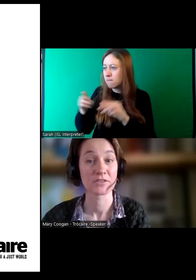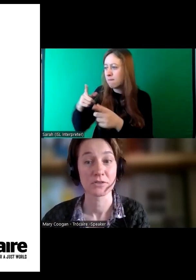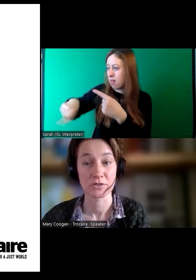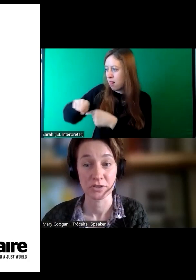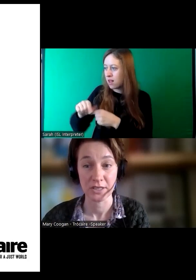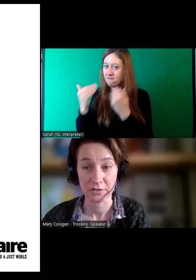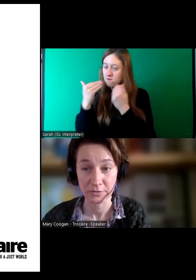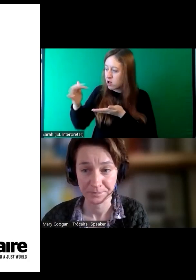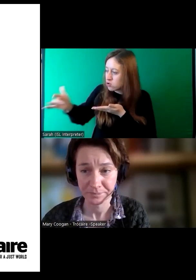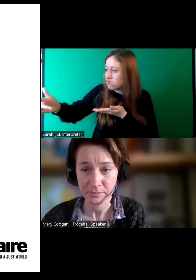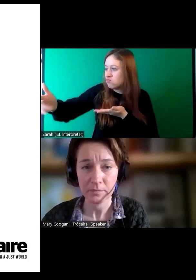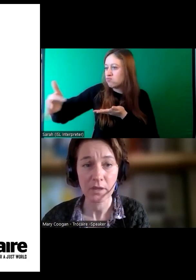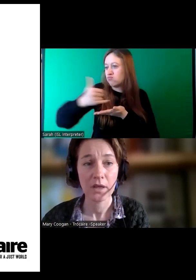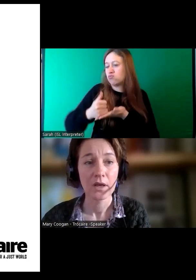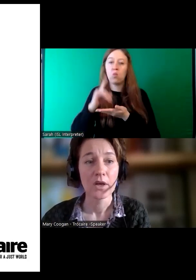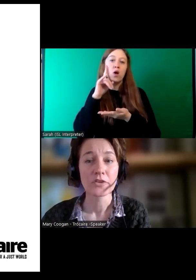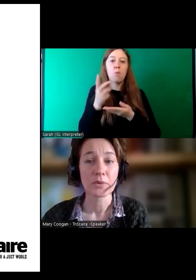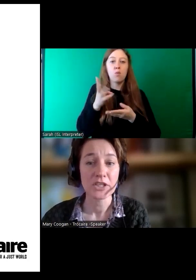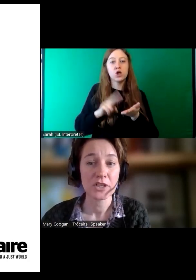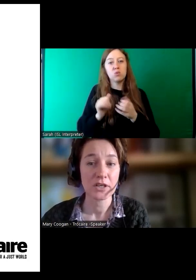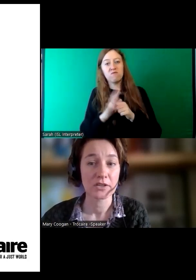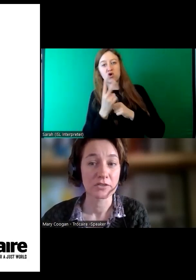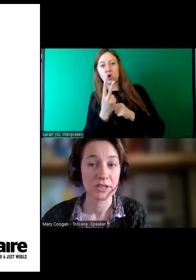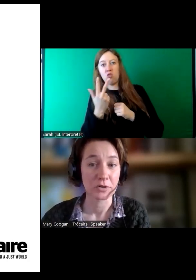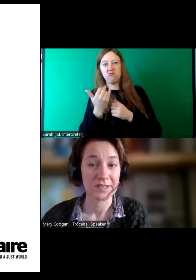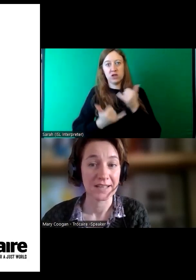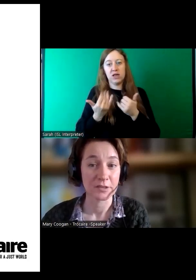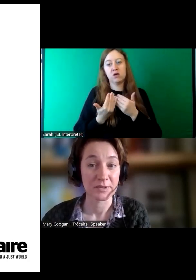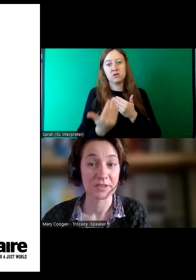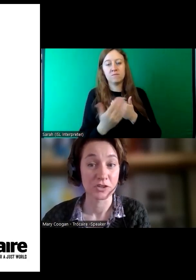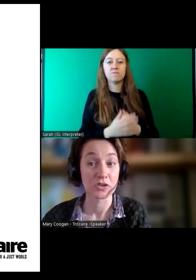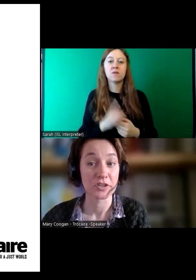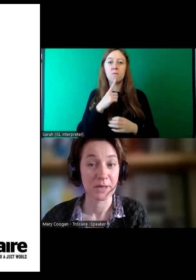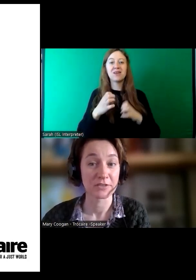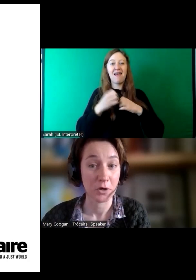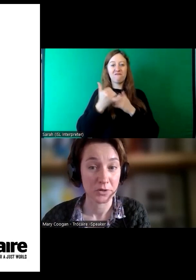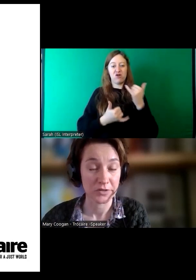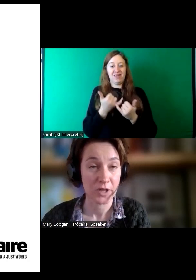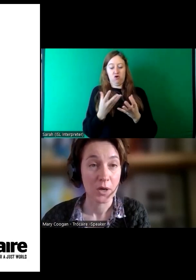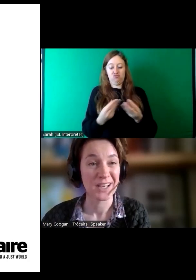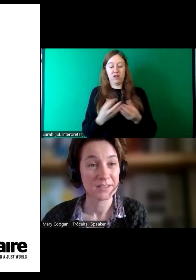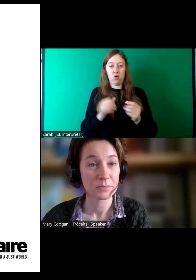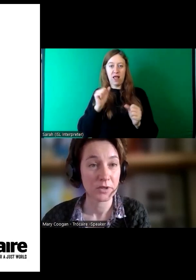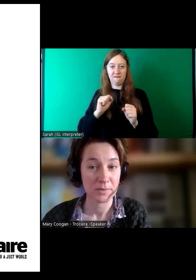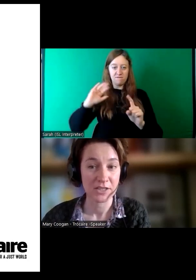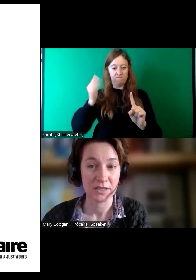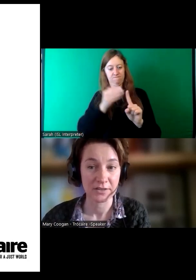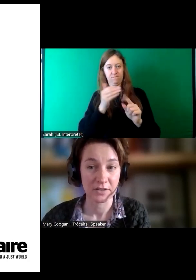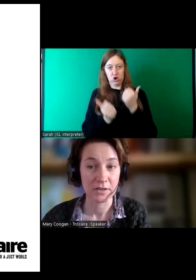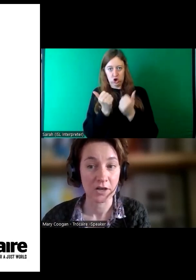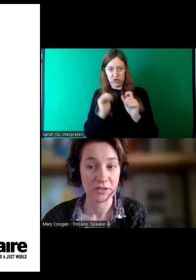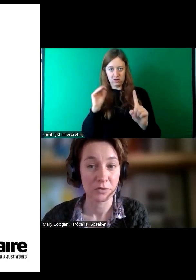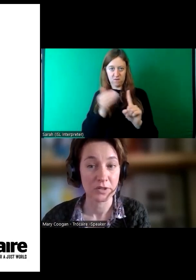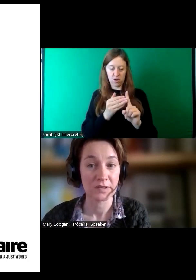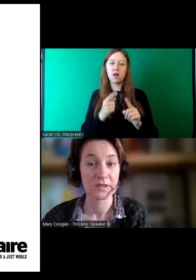over the next 2 to 3 years. So each year, the resource had a specific justice-based focus, but it is important to mention